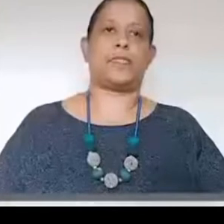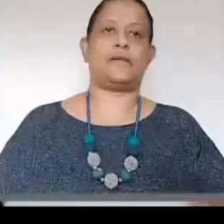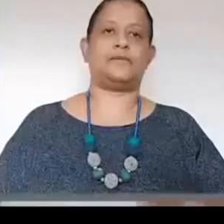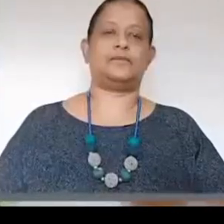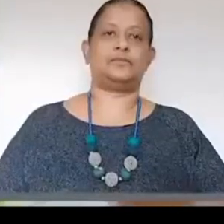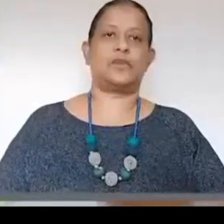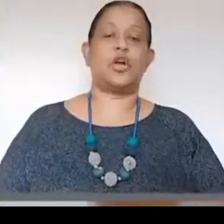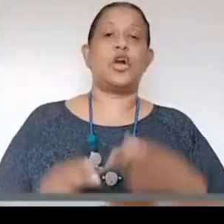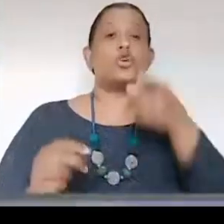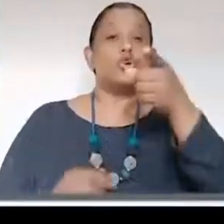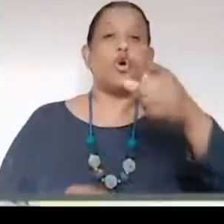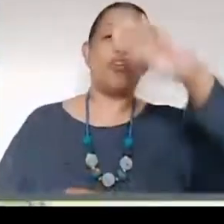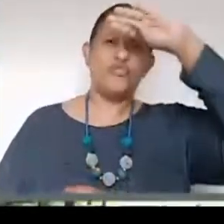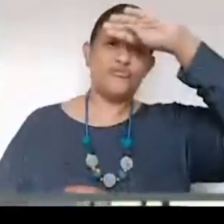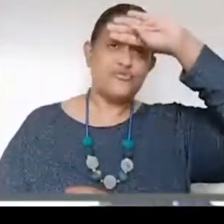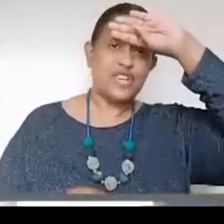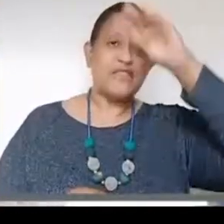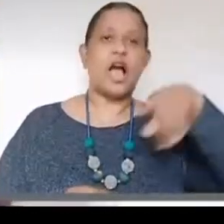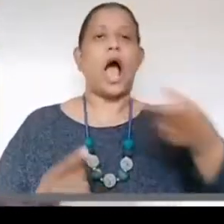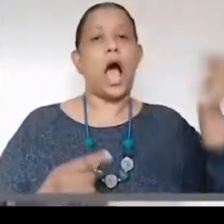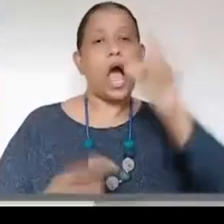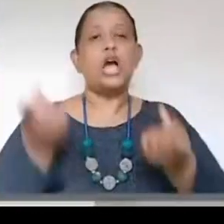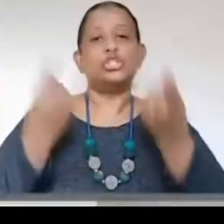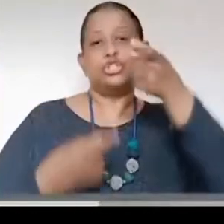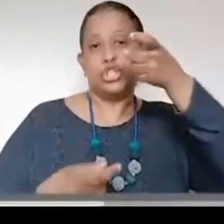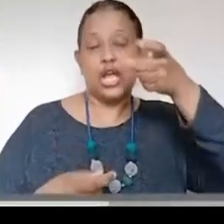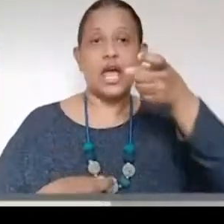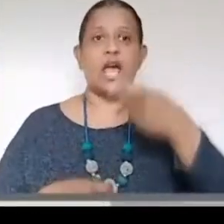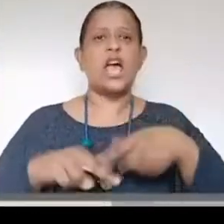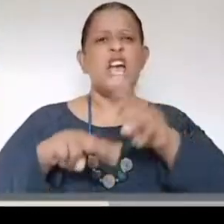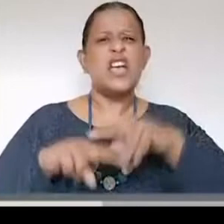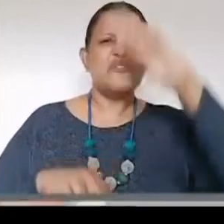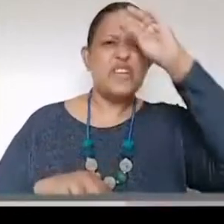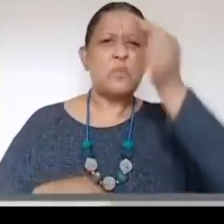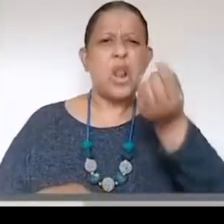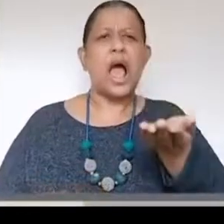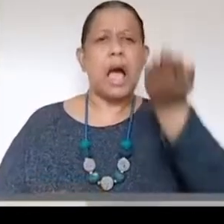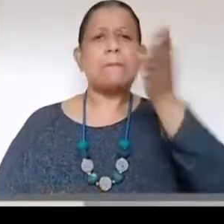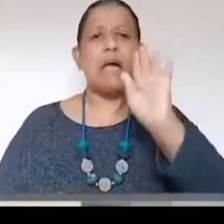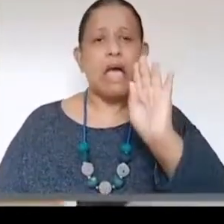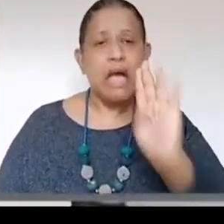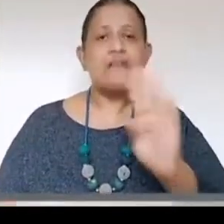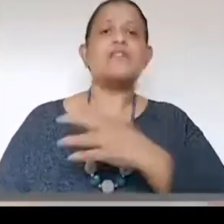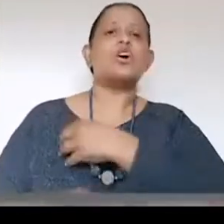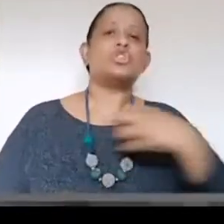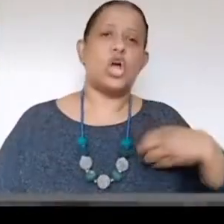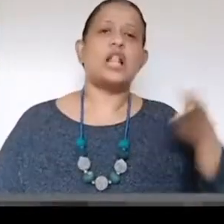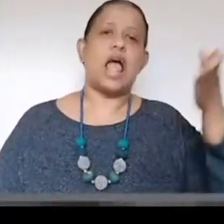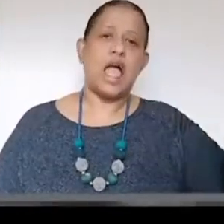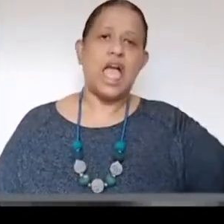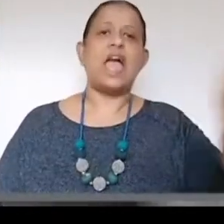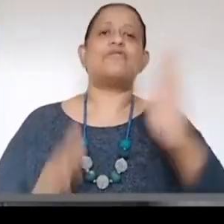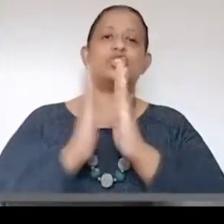checks. If your temperature is above average, one of our helpers will direct you to our medical tent where a